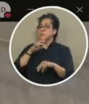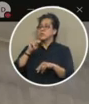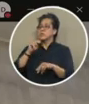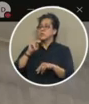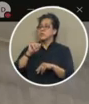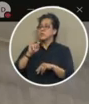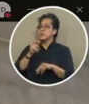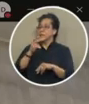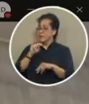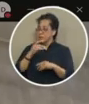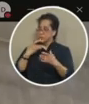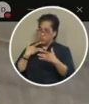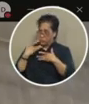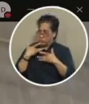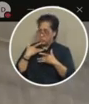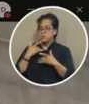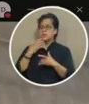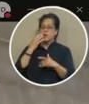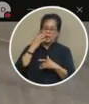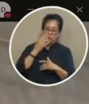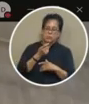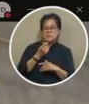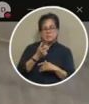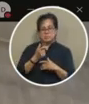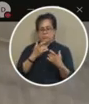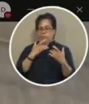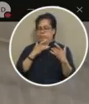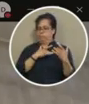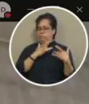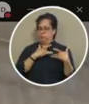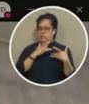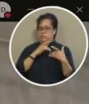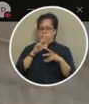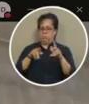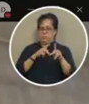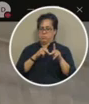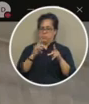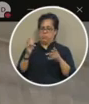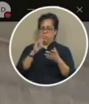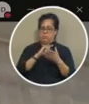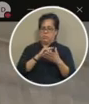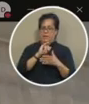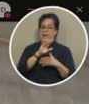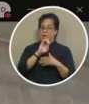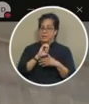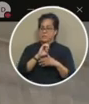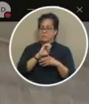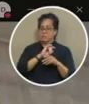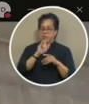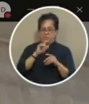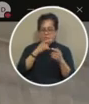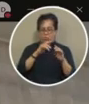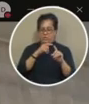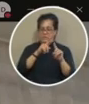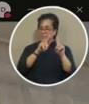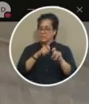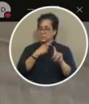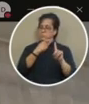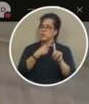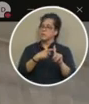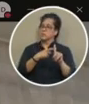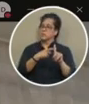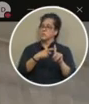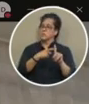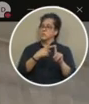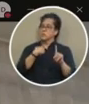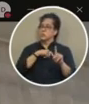concerns. I think it is a little concerning if we have people flying in on these ICE flights who are testing positive for COVID-19, and I